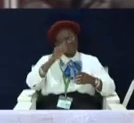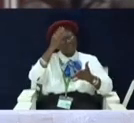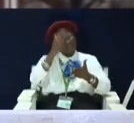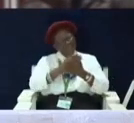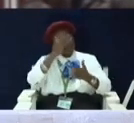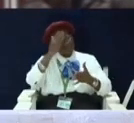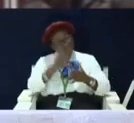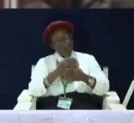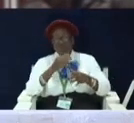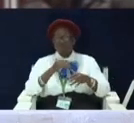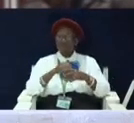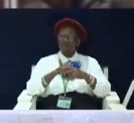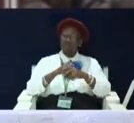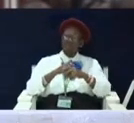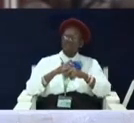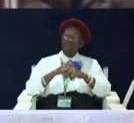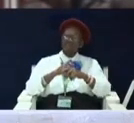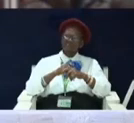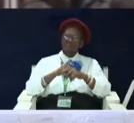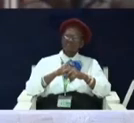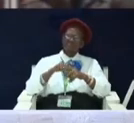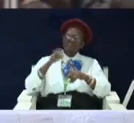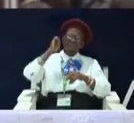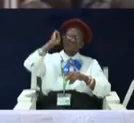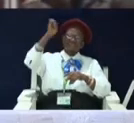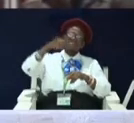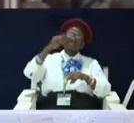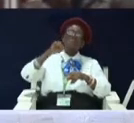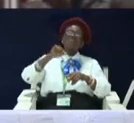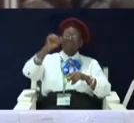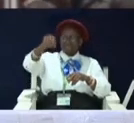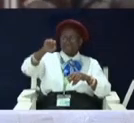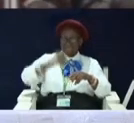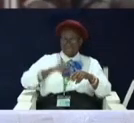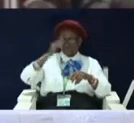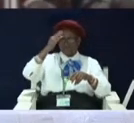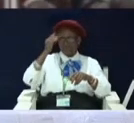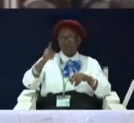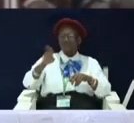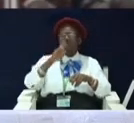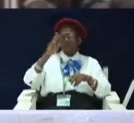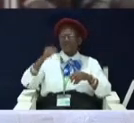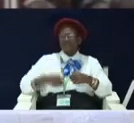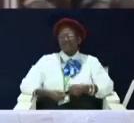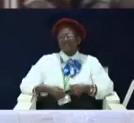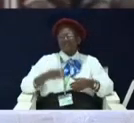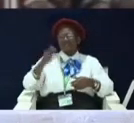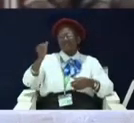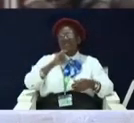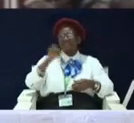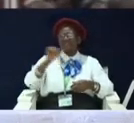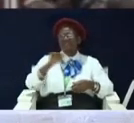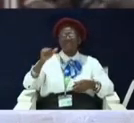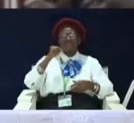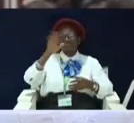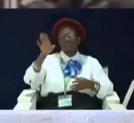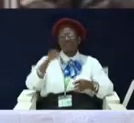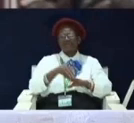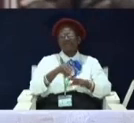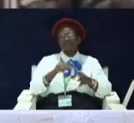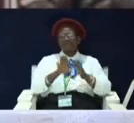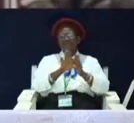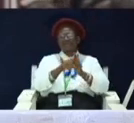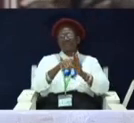She said, "I know you are tired." And there's a woman at the door. So Gobin can